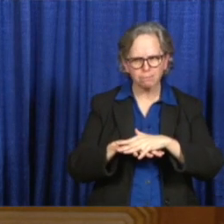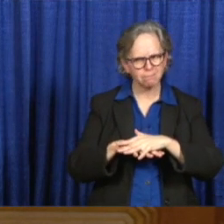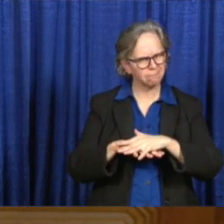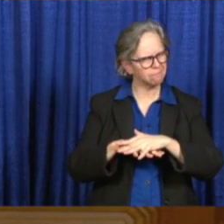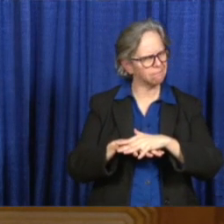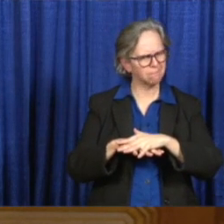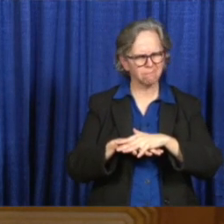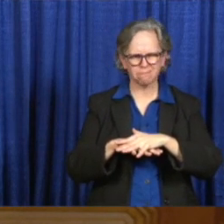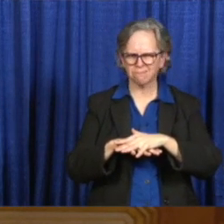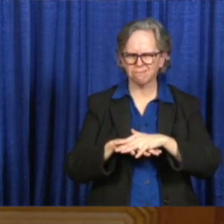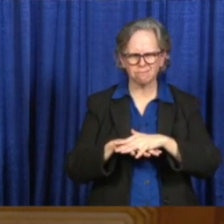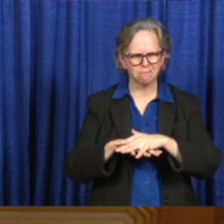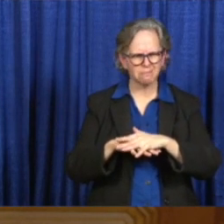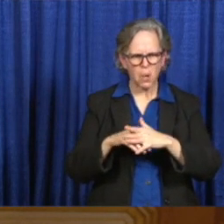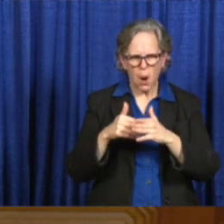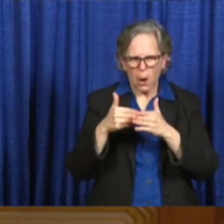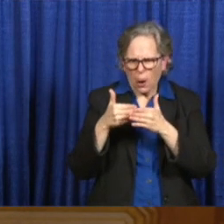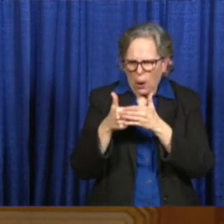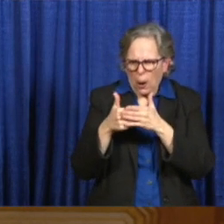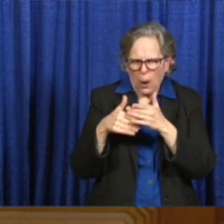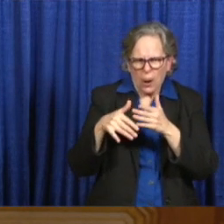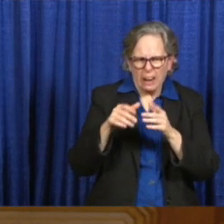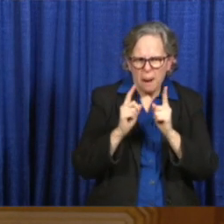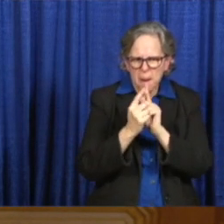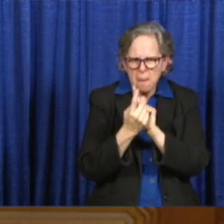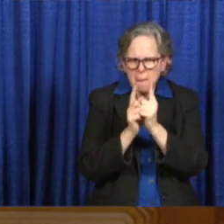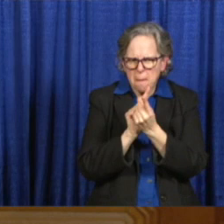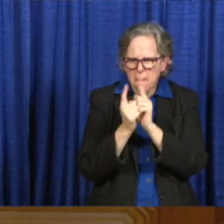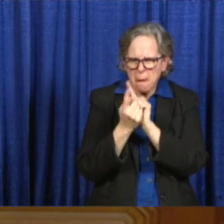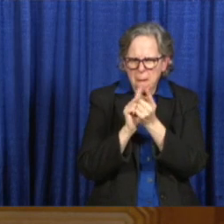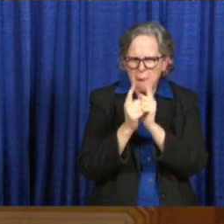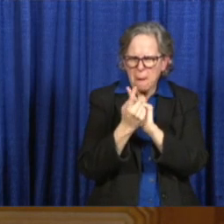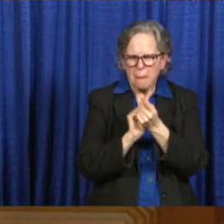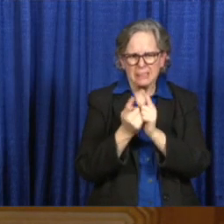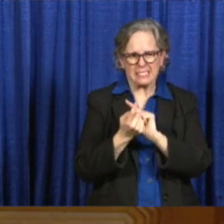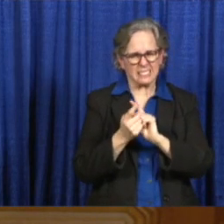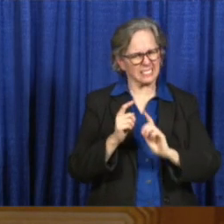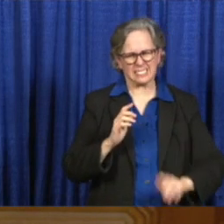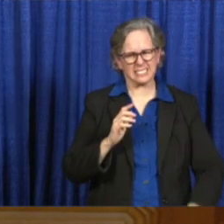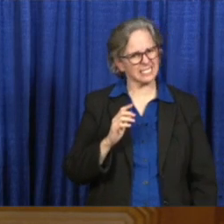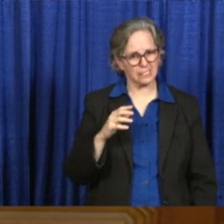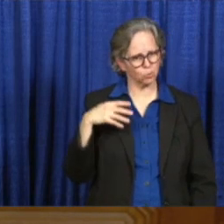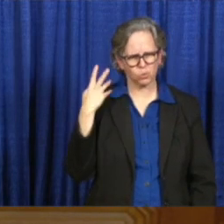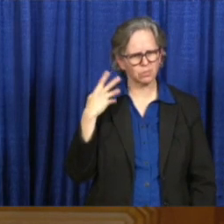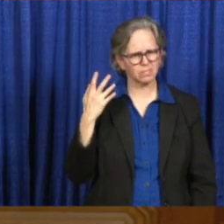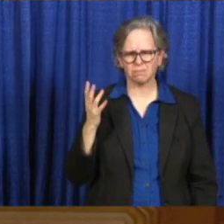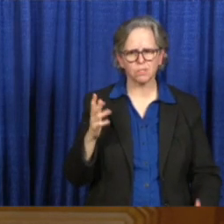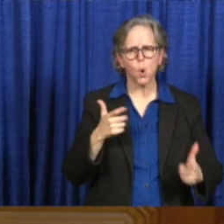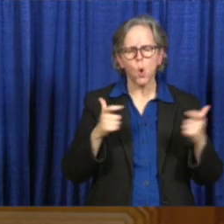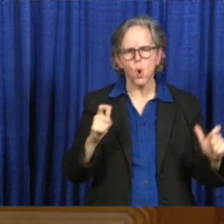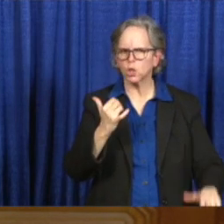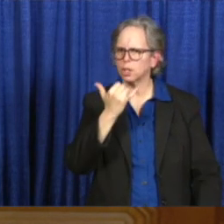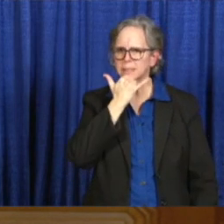in close proximity to each other, a large group of people, is making a huge mistake.